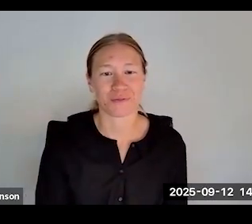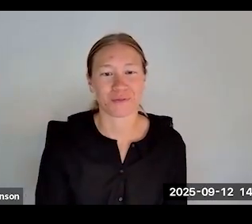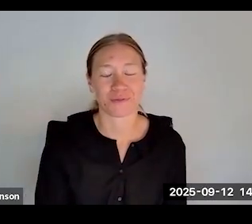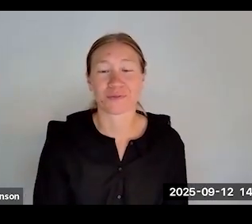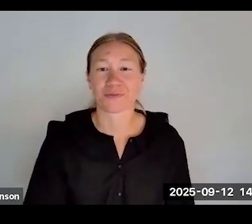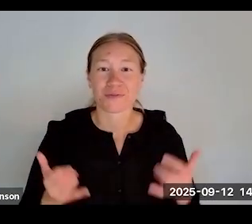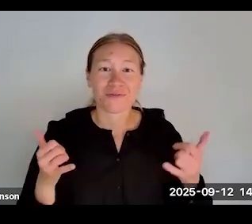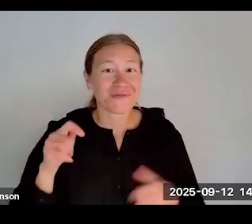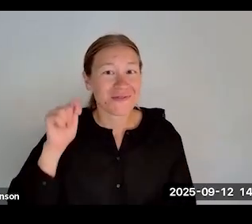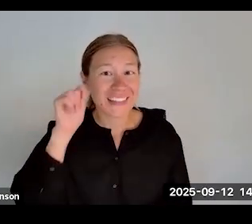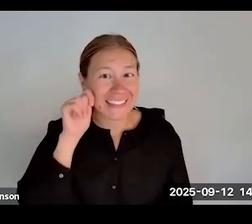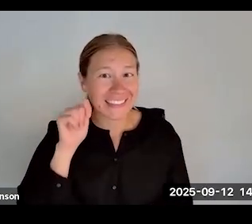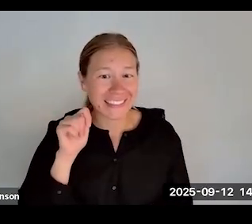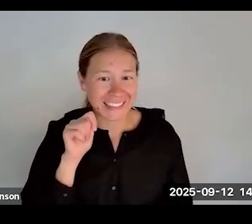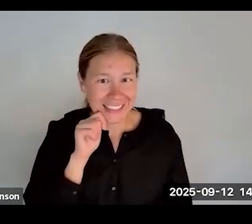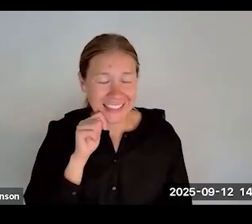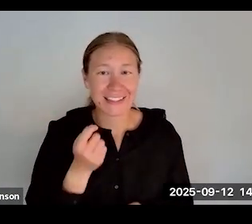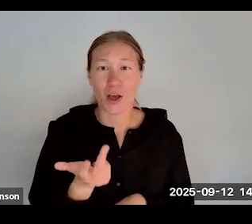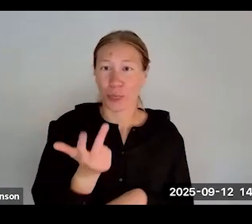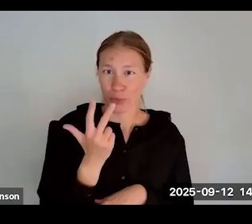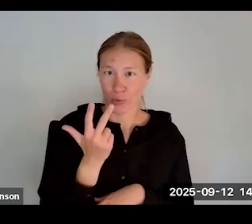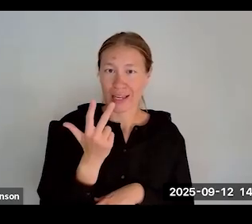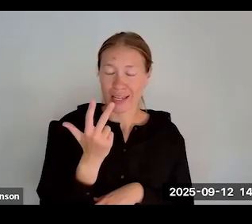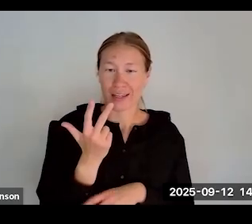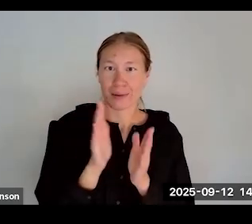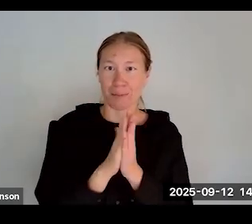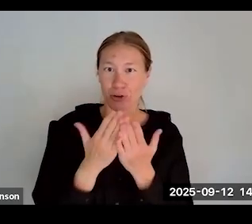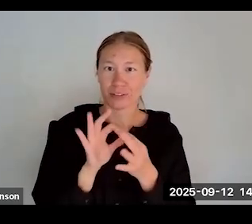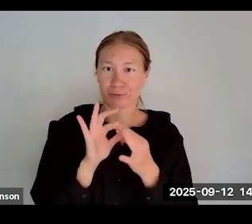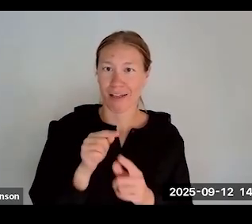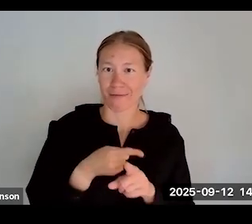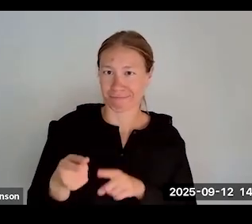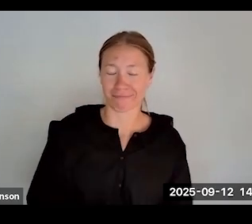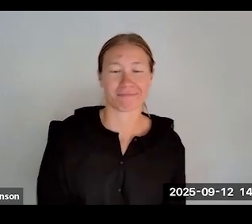All right, now I'm going to talk about 3 teen novels.